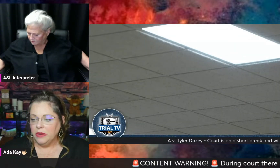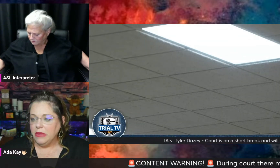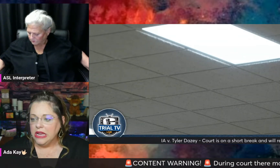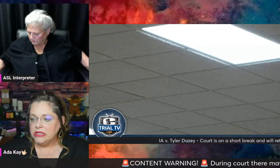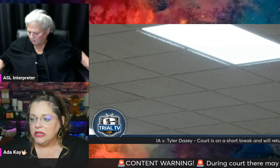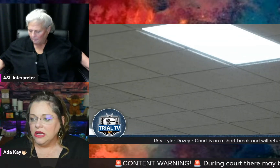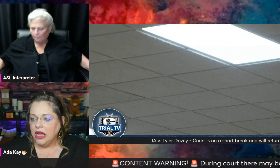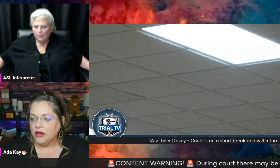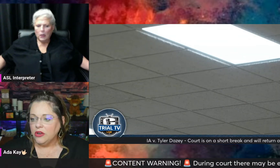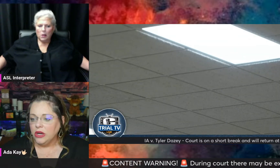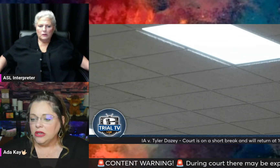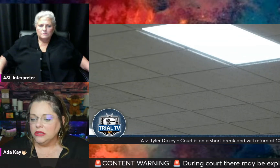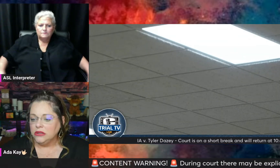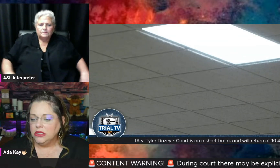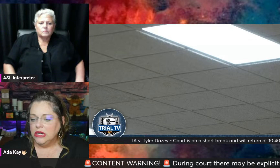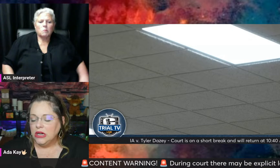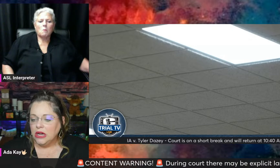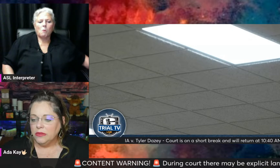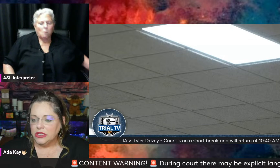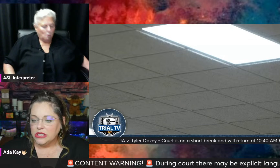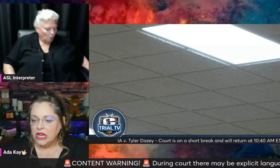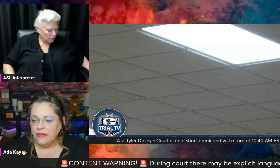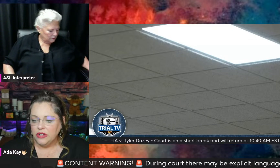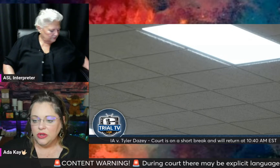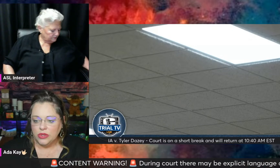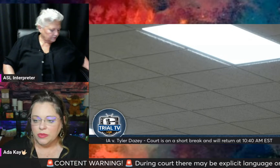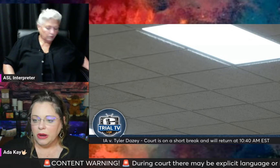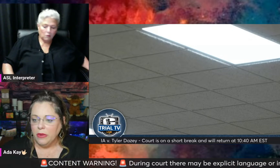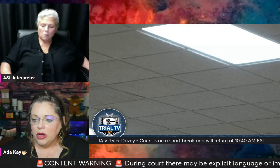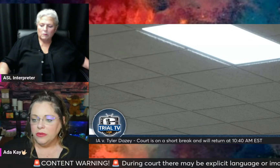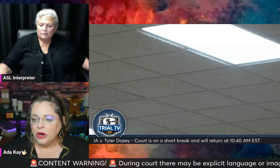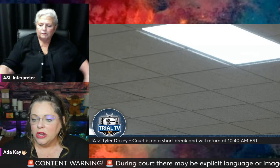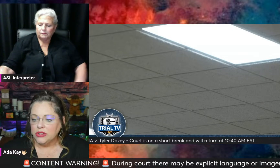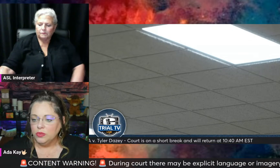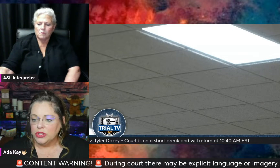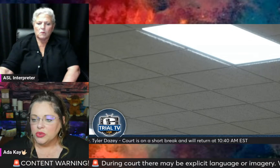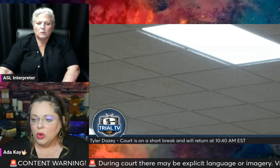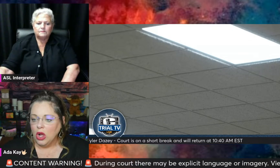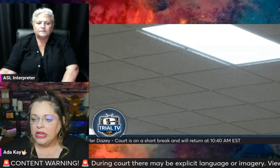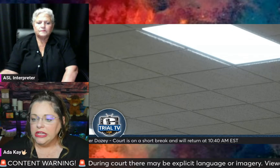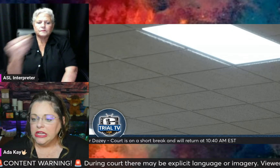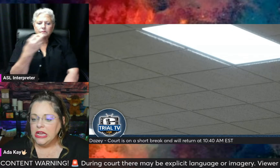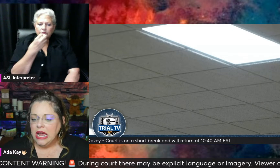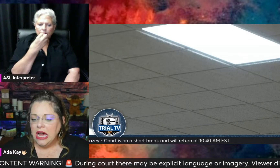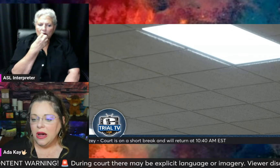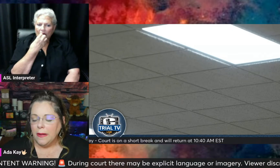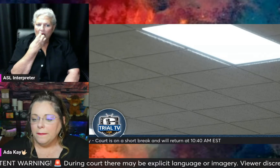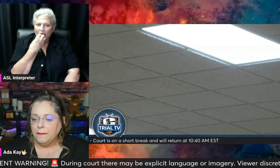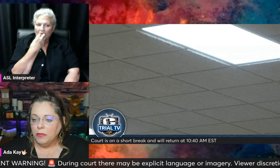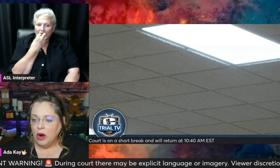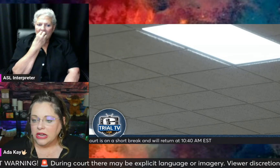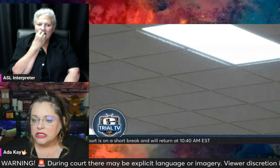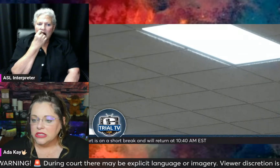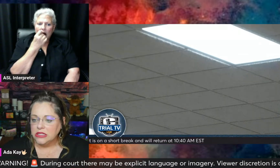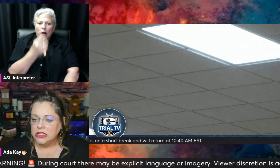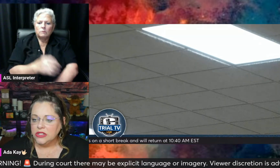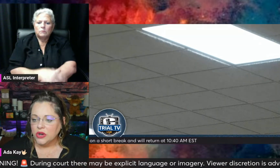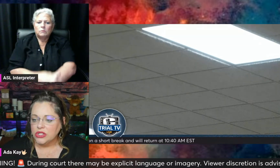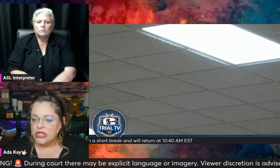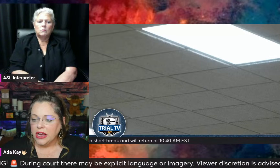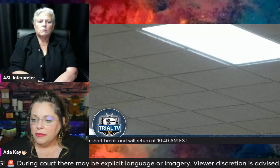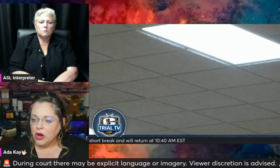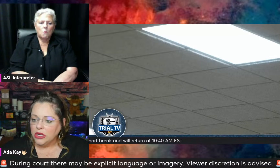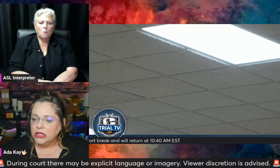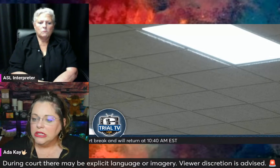have been amazing. Andrielle, Ms. Kevin, who is my mod boss, Miss Ronnie, Braxton, he's